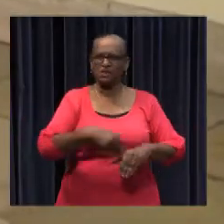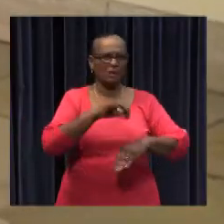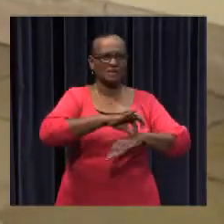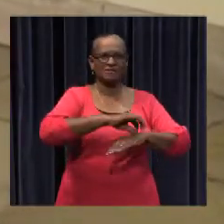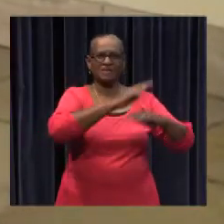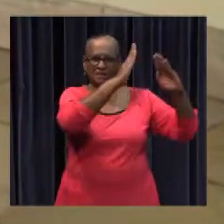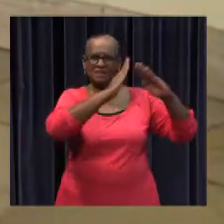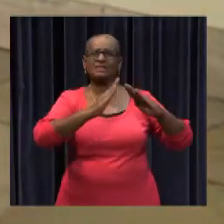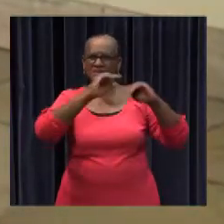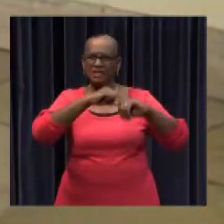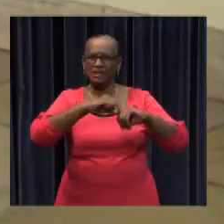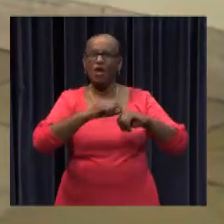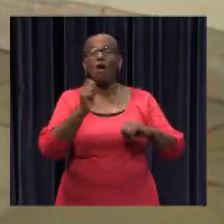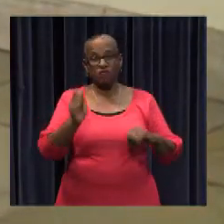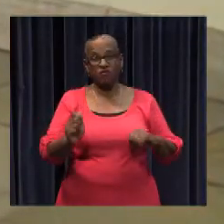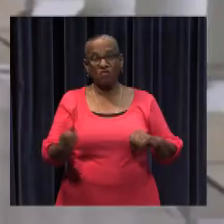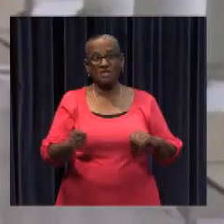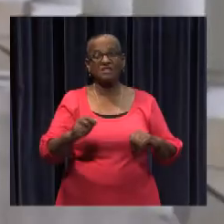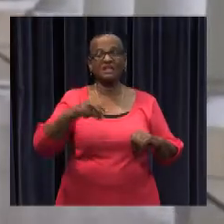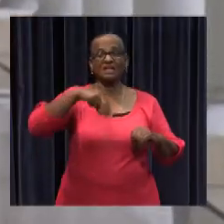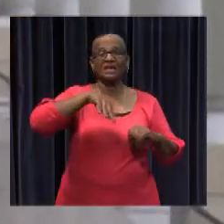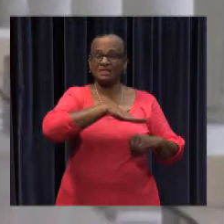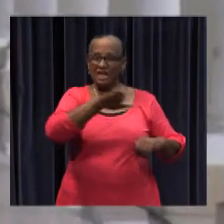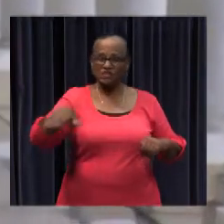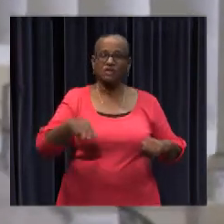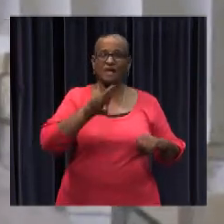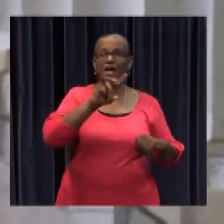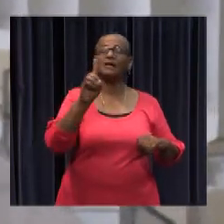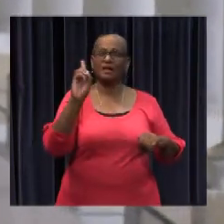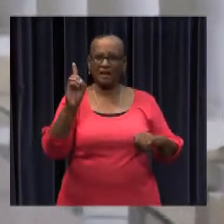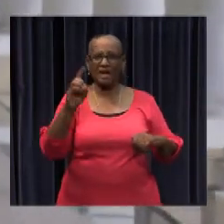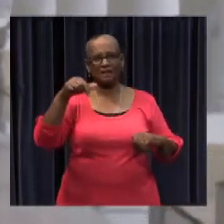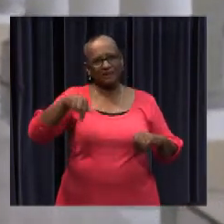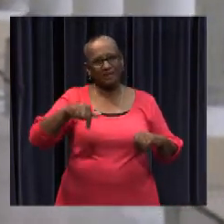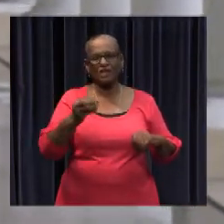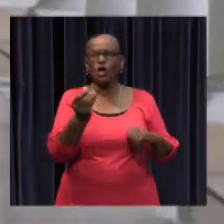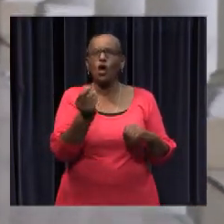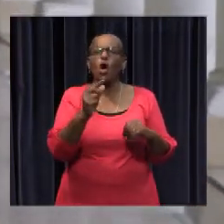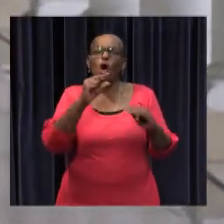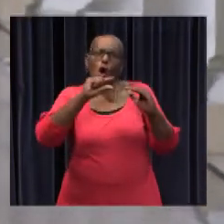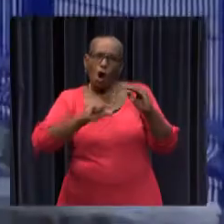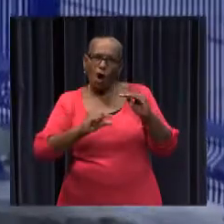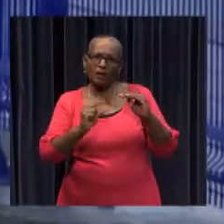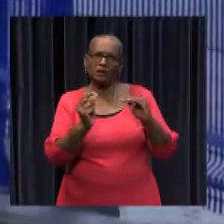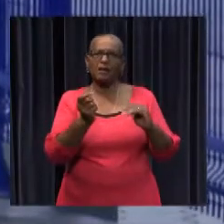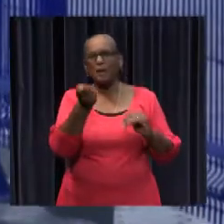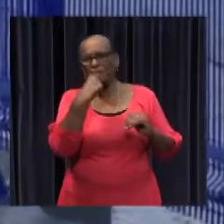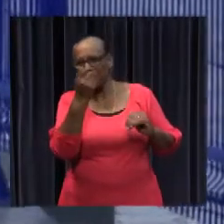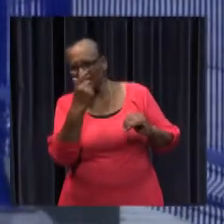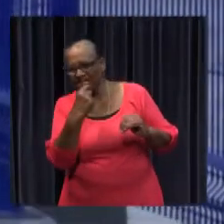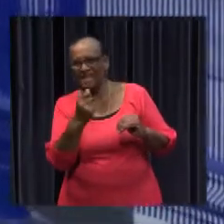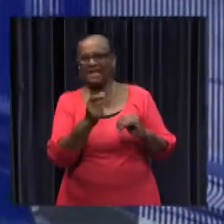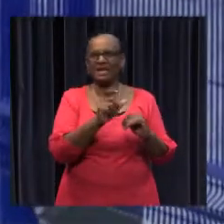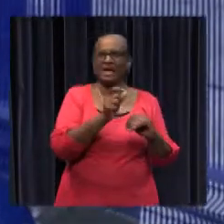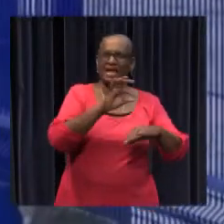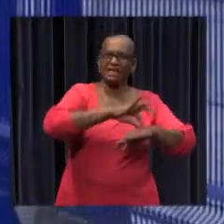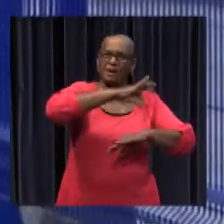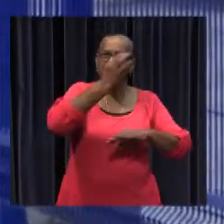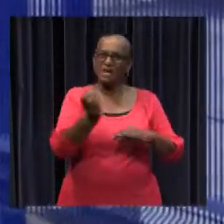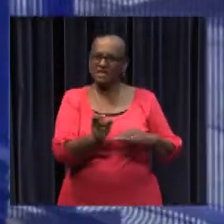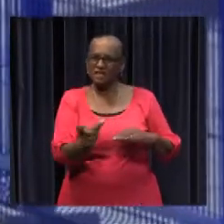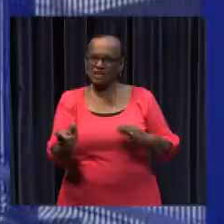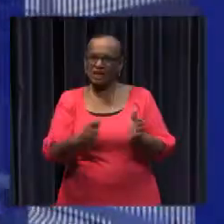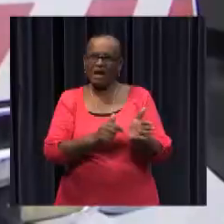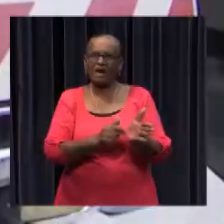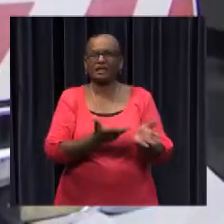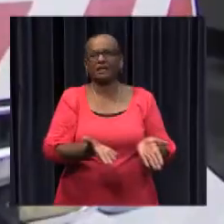ever deteriorating financial situation of the hospital leads, according to Hinduri, to a shortage of medicines